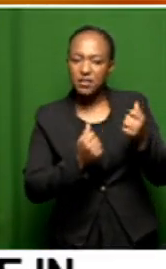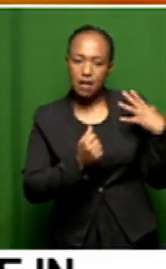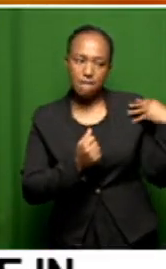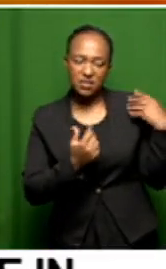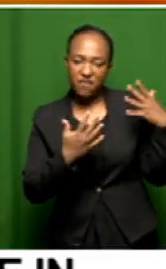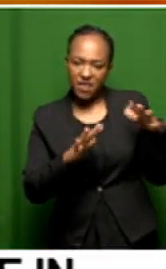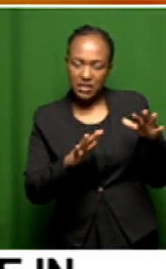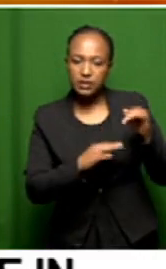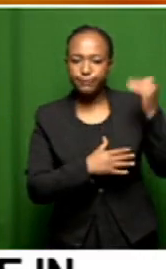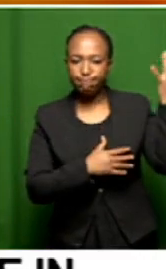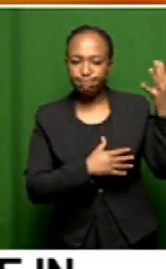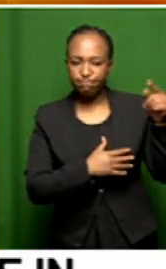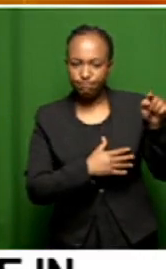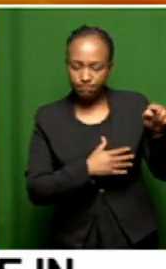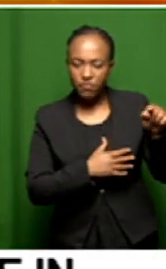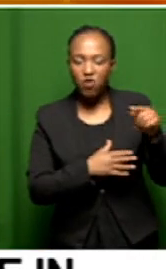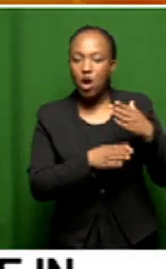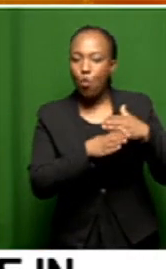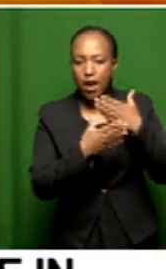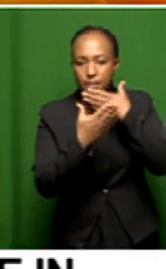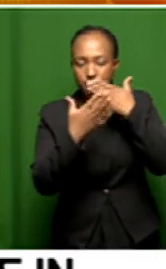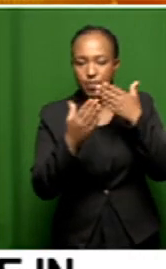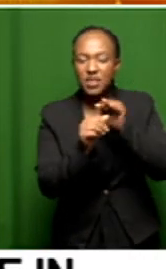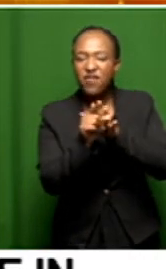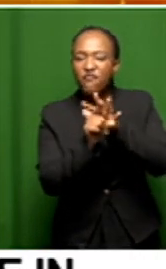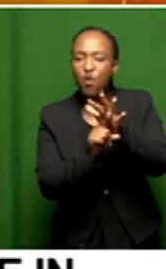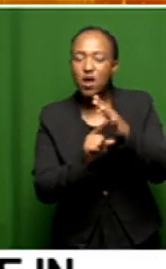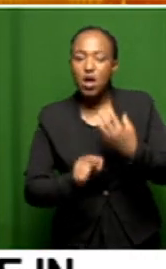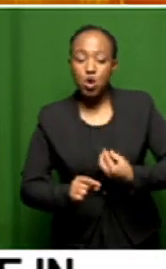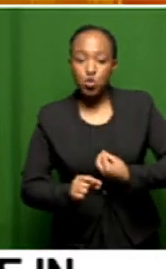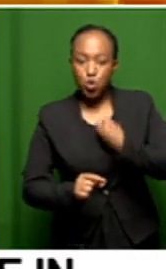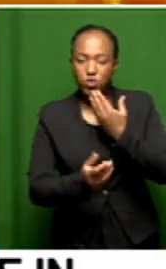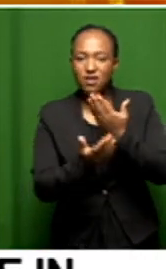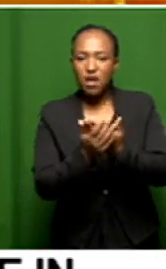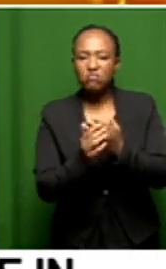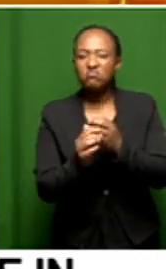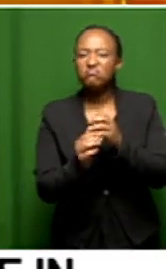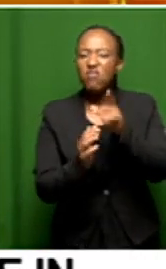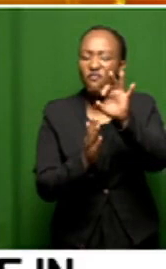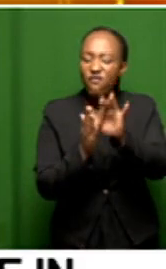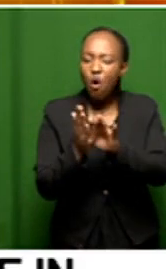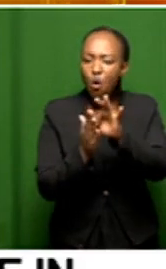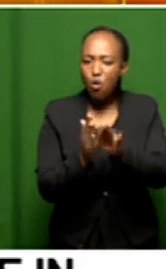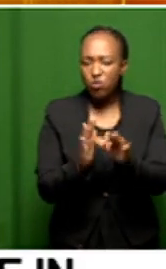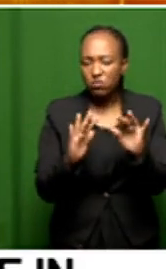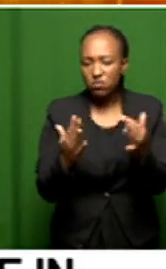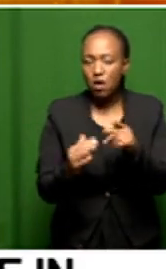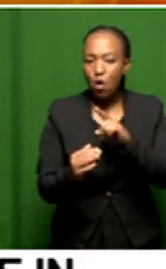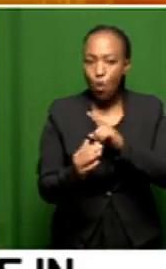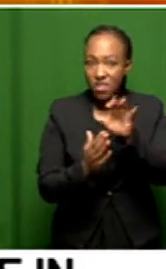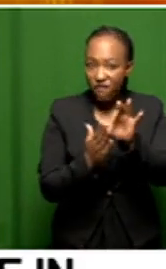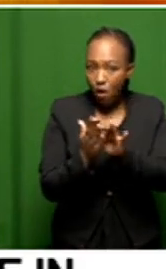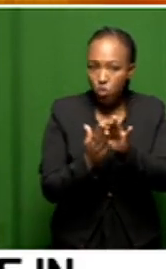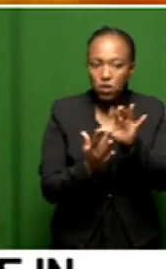that particular trend. So how does that influence how the youth approach elections and where their vote